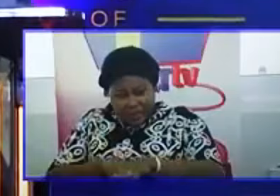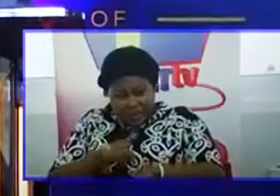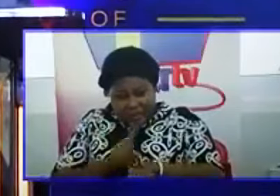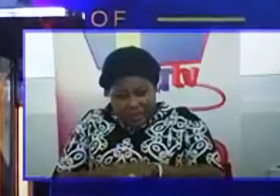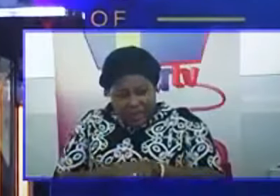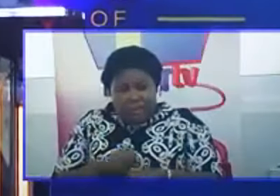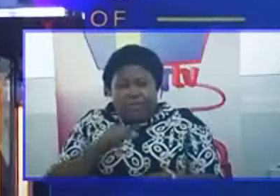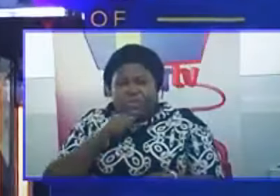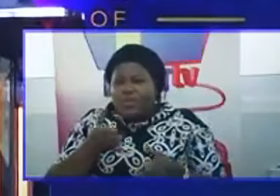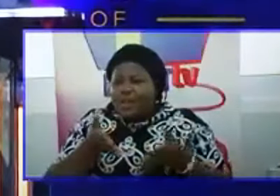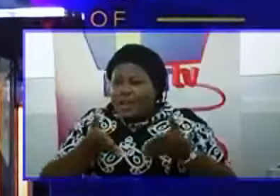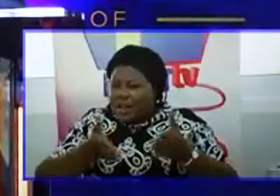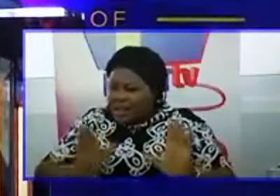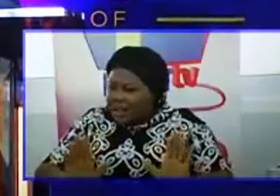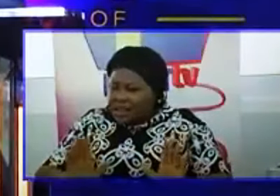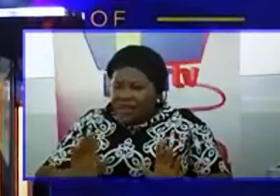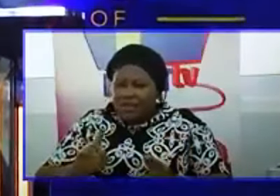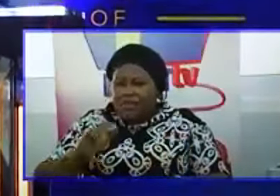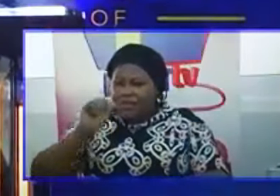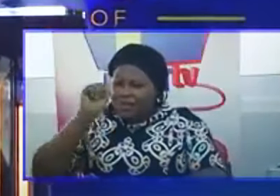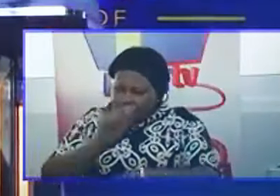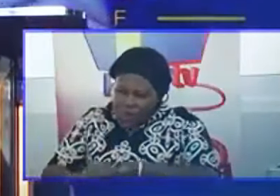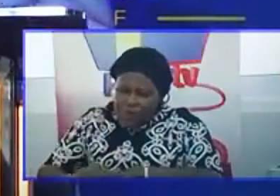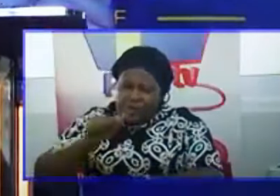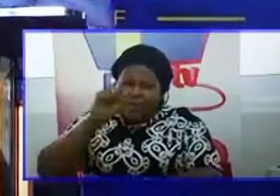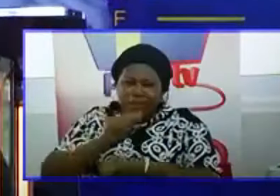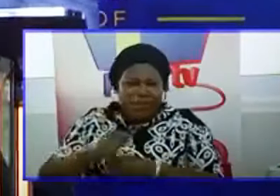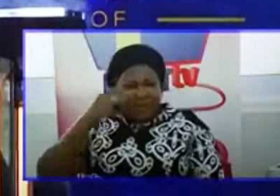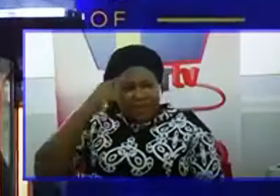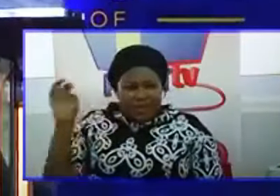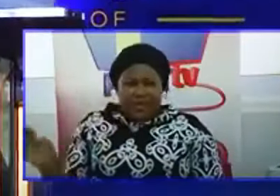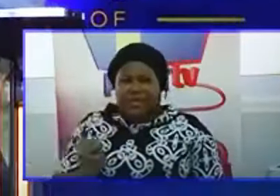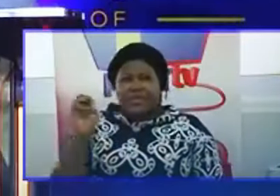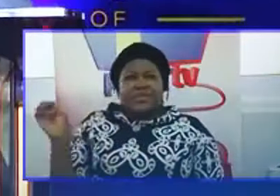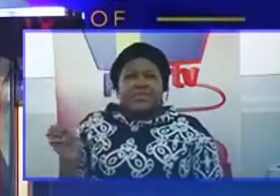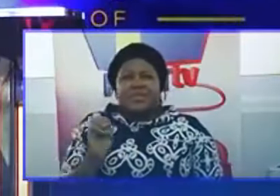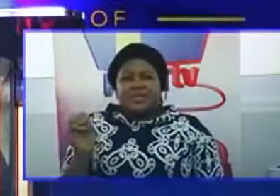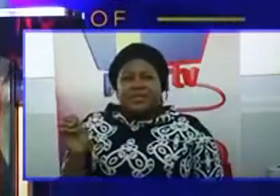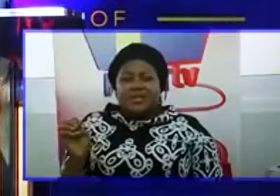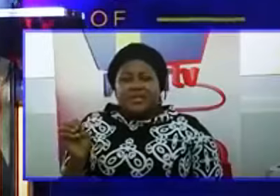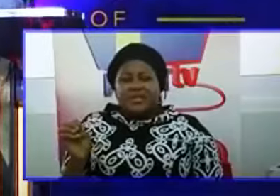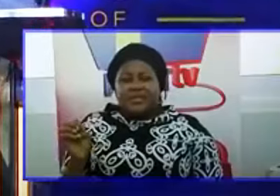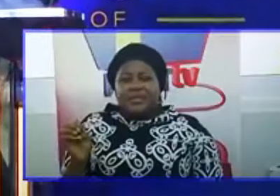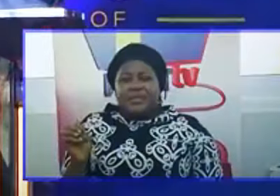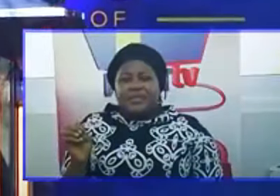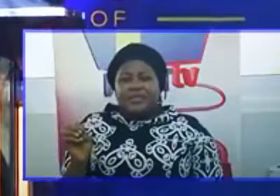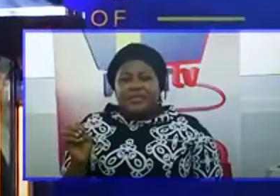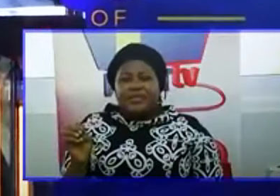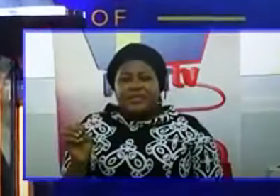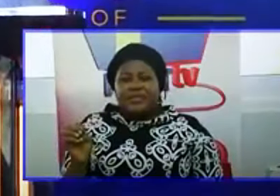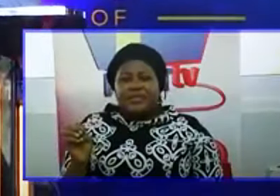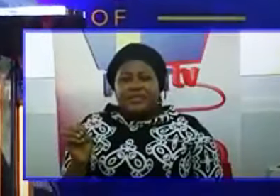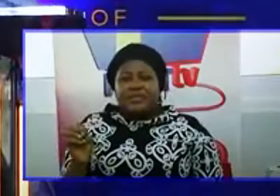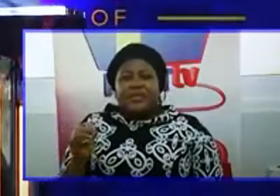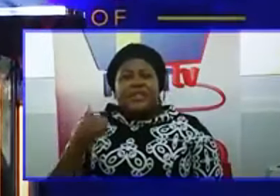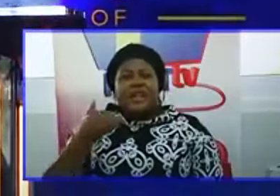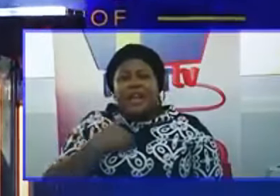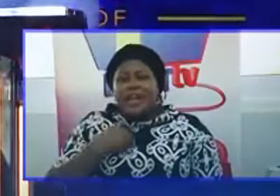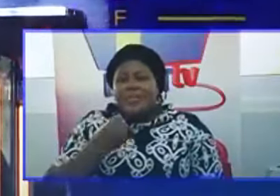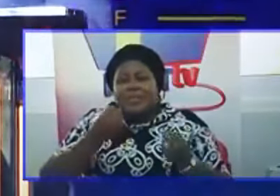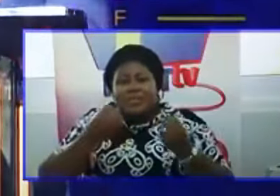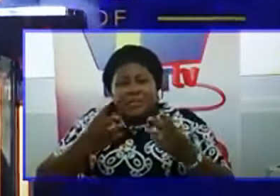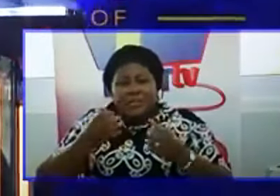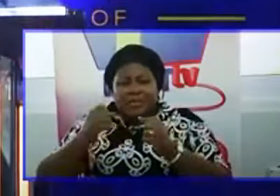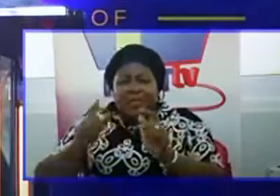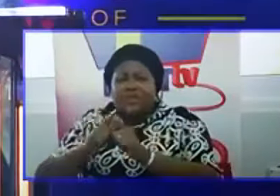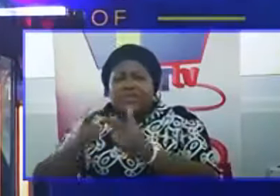would not allow them to perform forever. We have the Carl Lewis, the Johnsons,